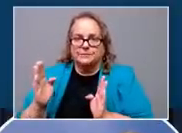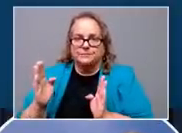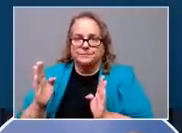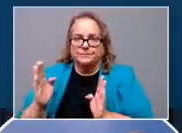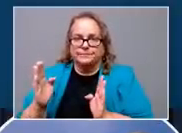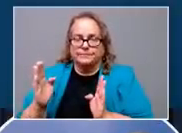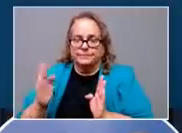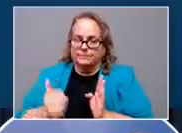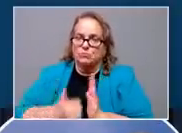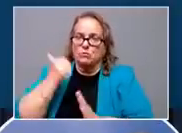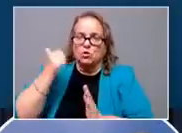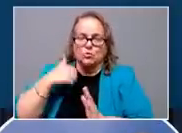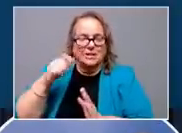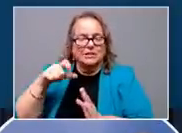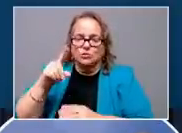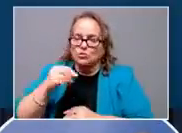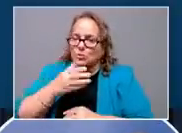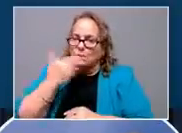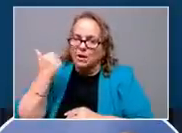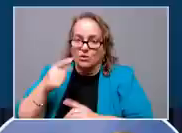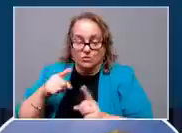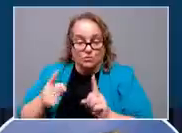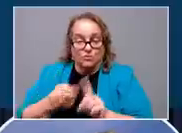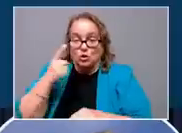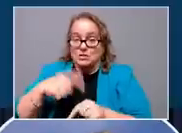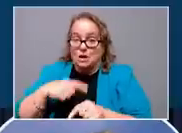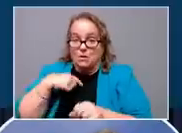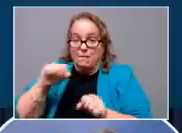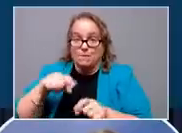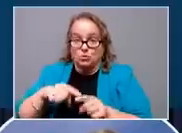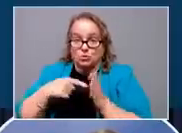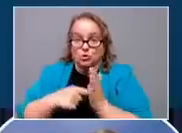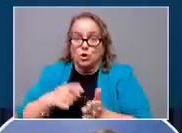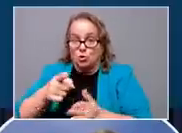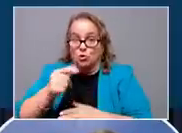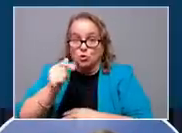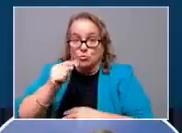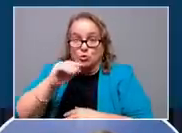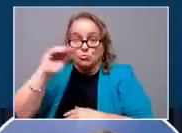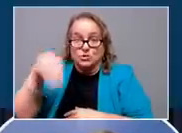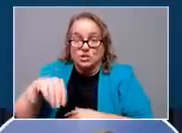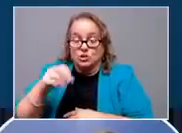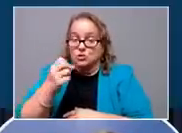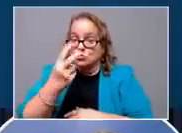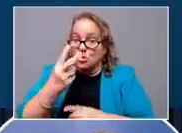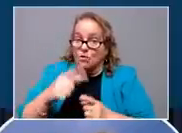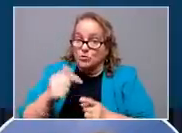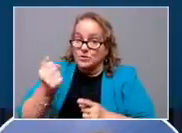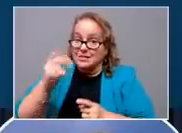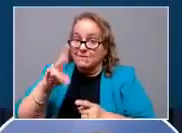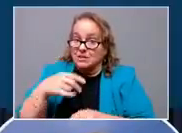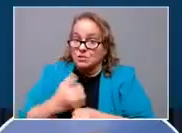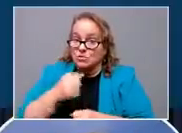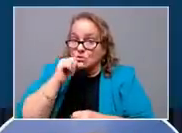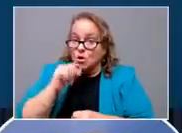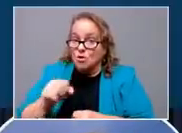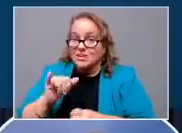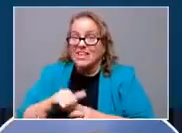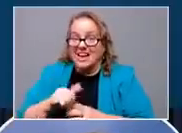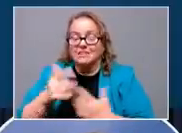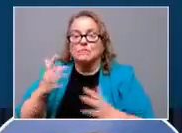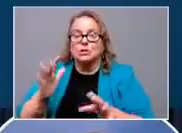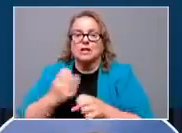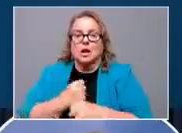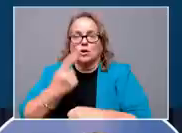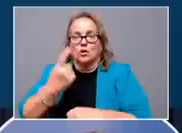we need a lot better. And this is the first time we've been able to show you the percentage of 12 to 17-year-olds that have gotten at least one shot.